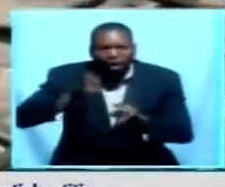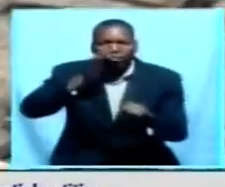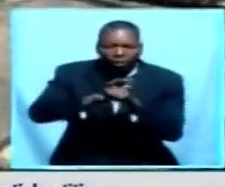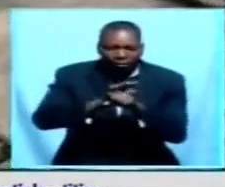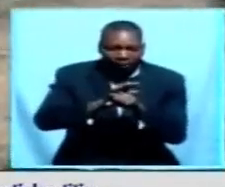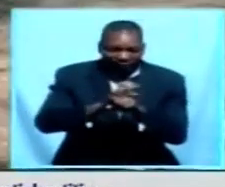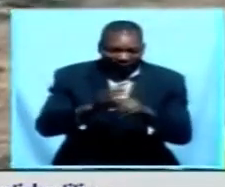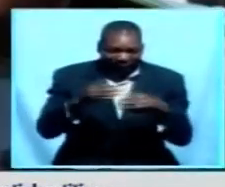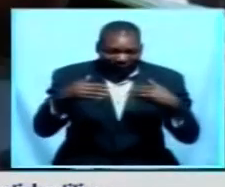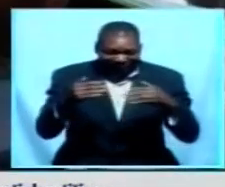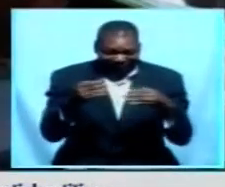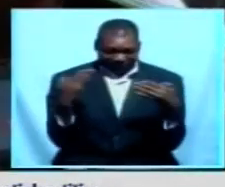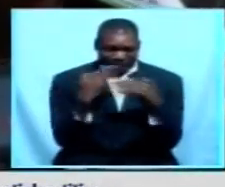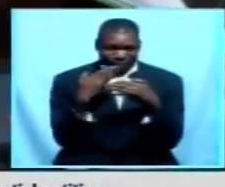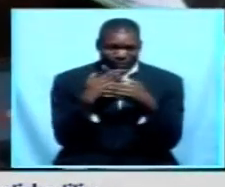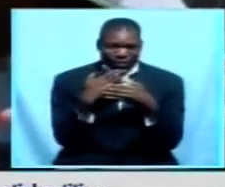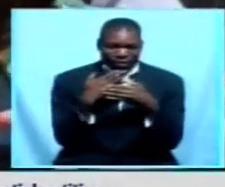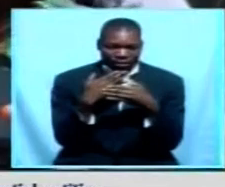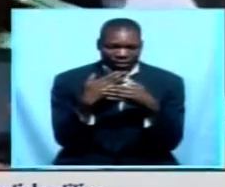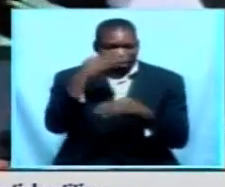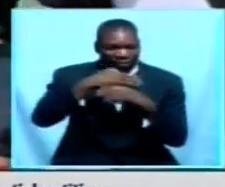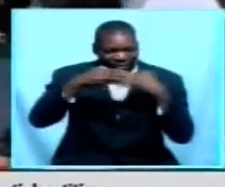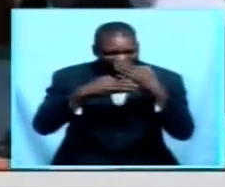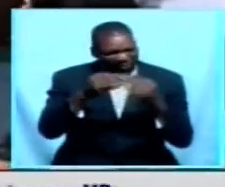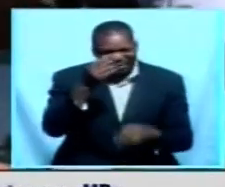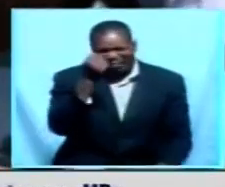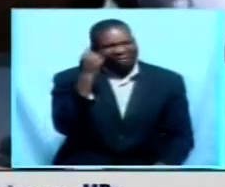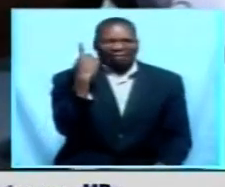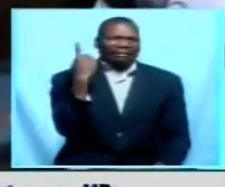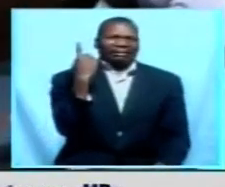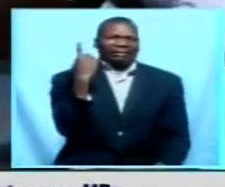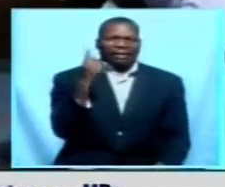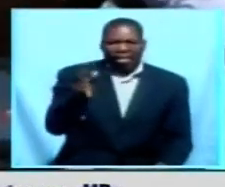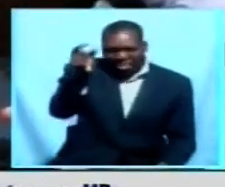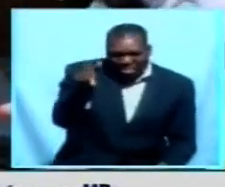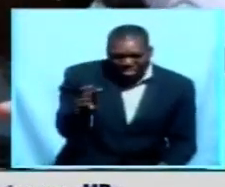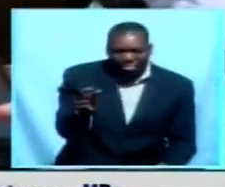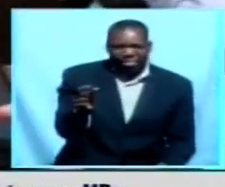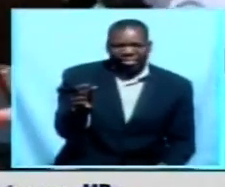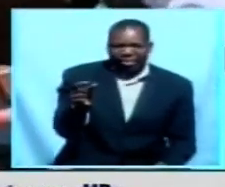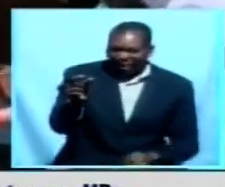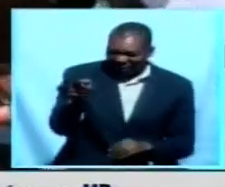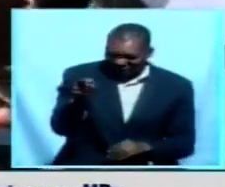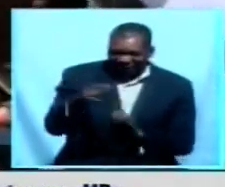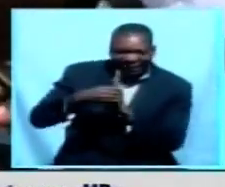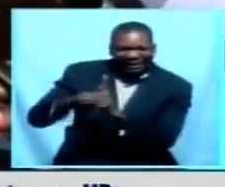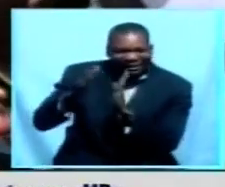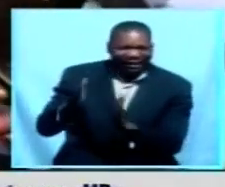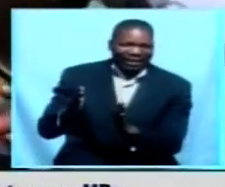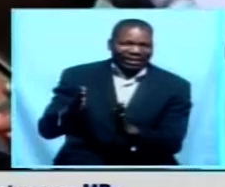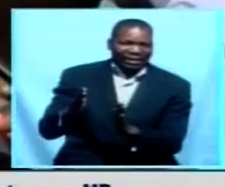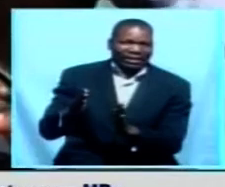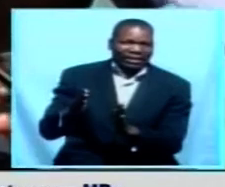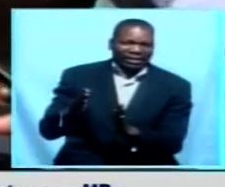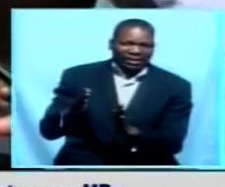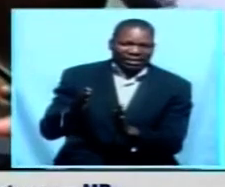modern market. I'm trying to understand within me what would drive anyone who is a leader to stop people